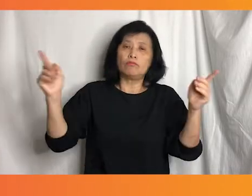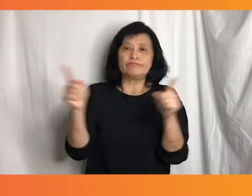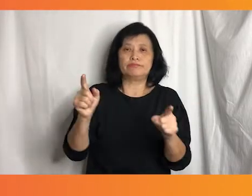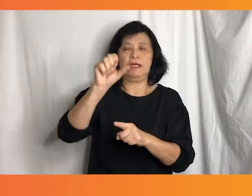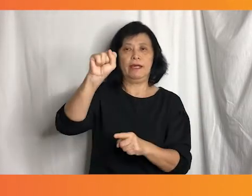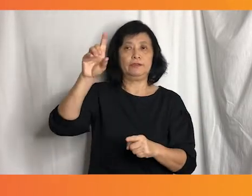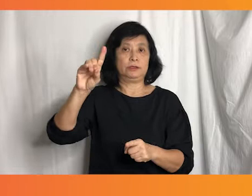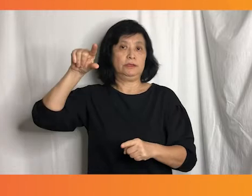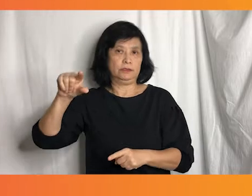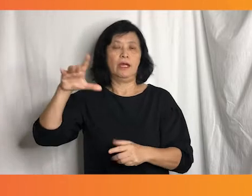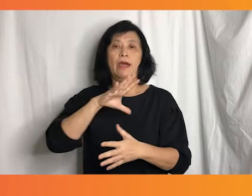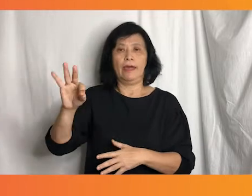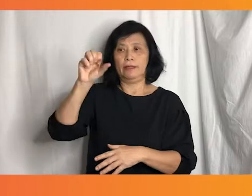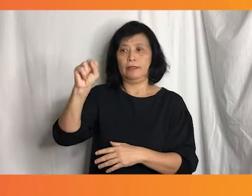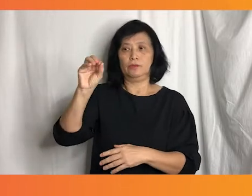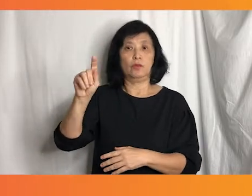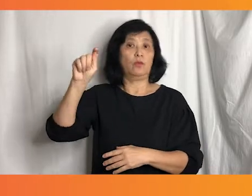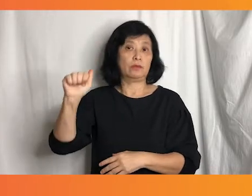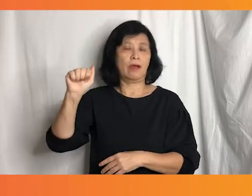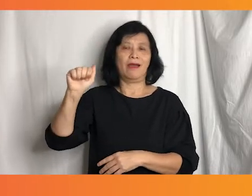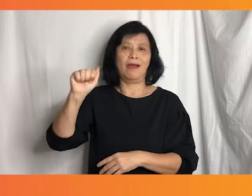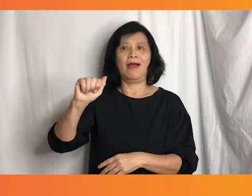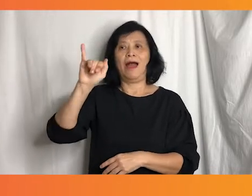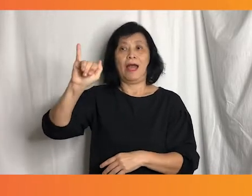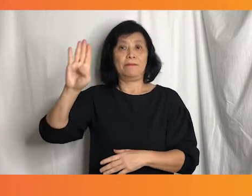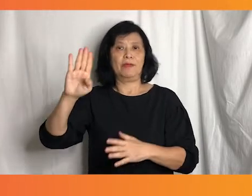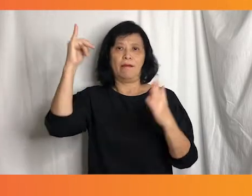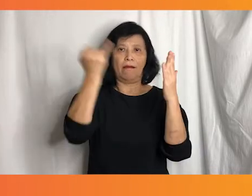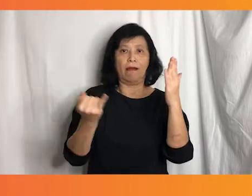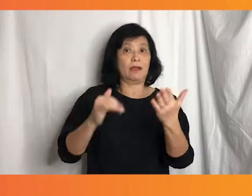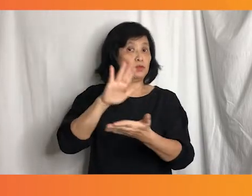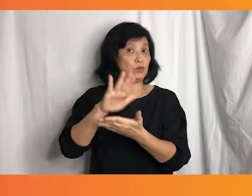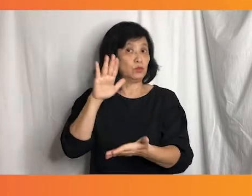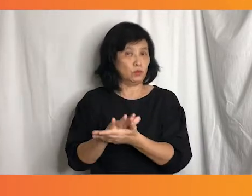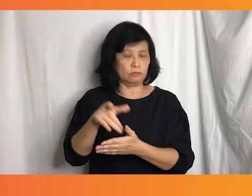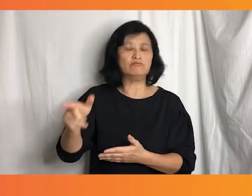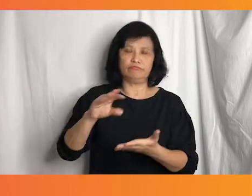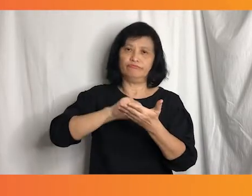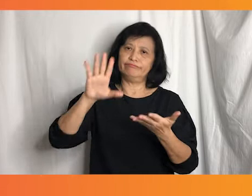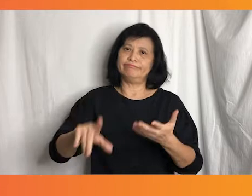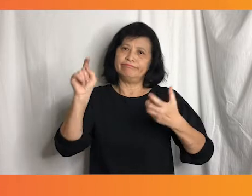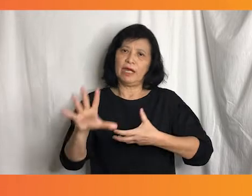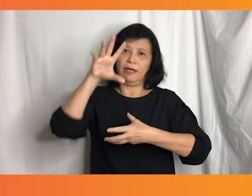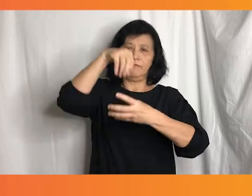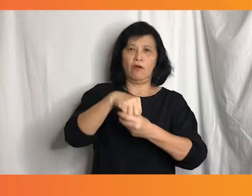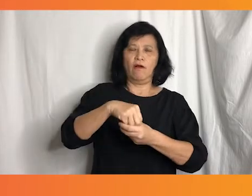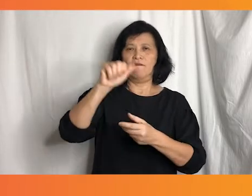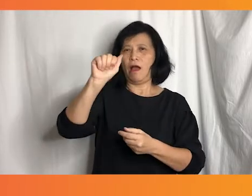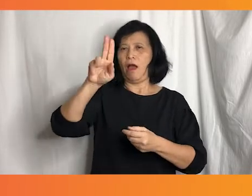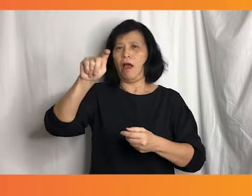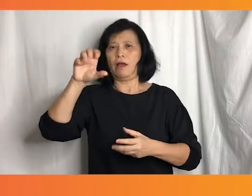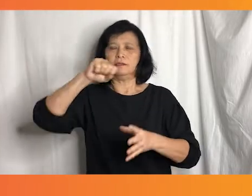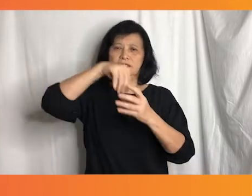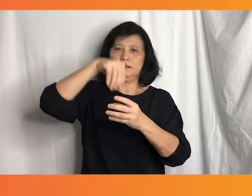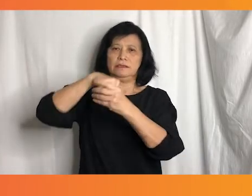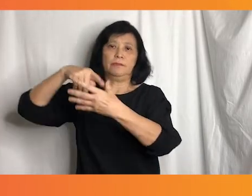SDG goals for short. And being a SOTA IB art school, our students also need to involve the arts in their